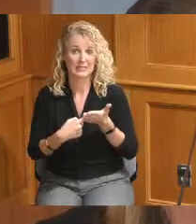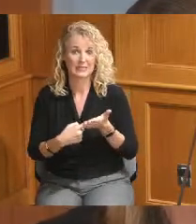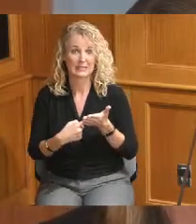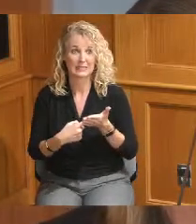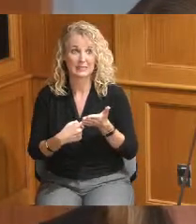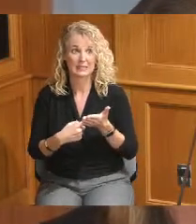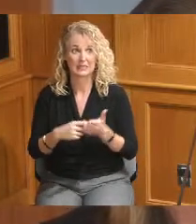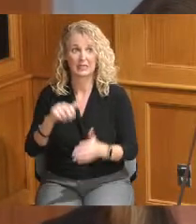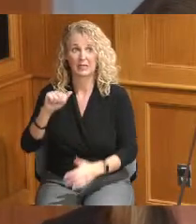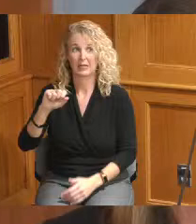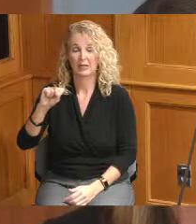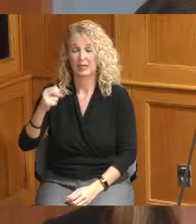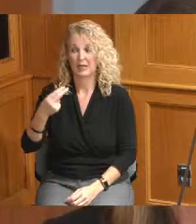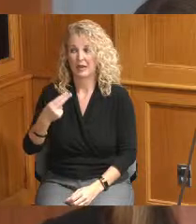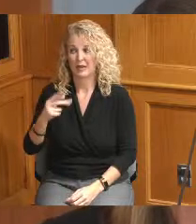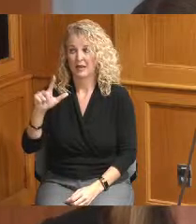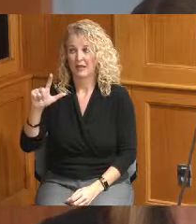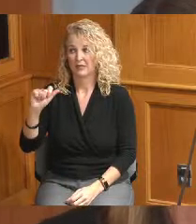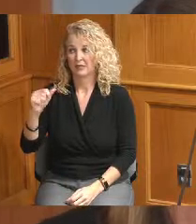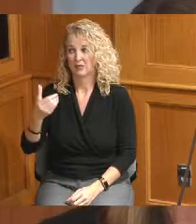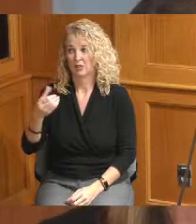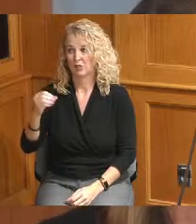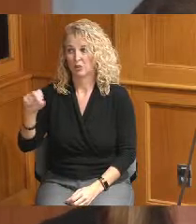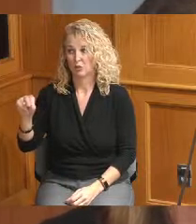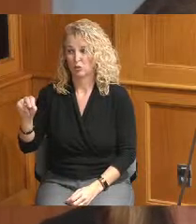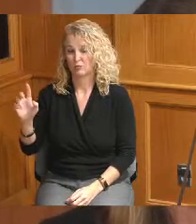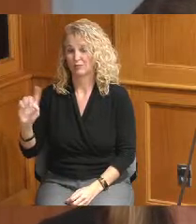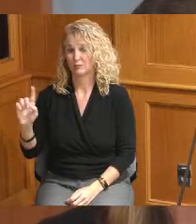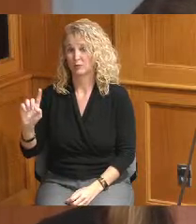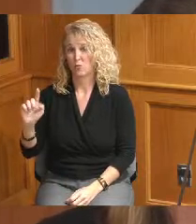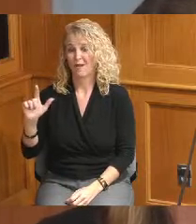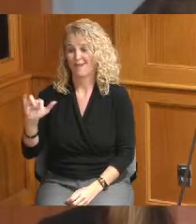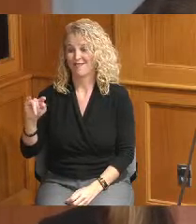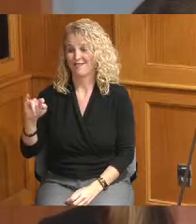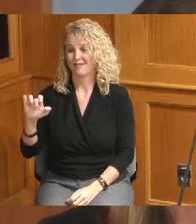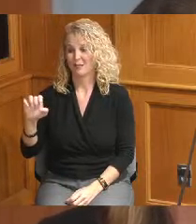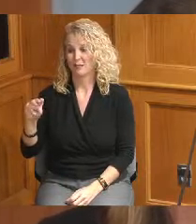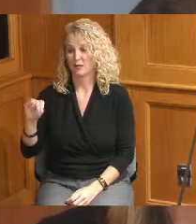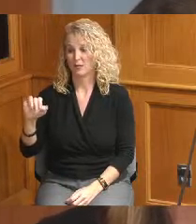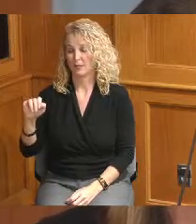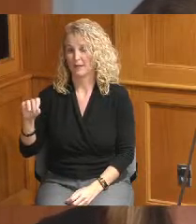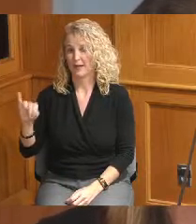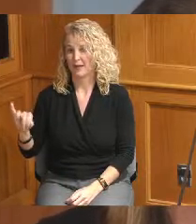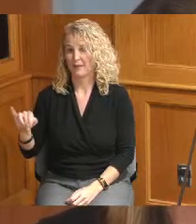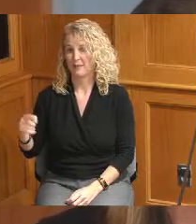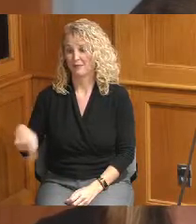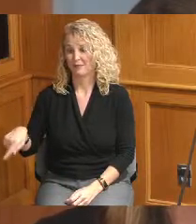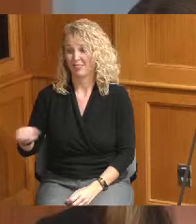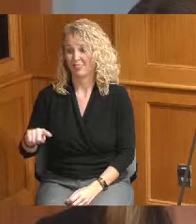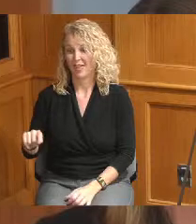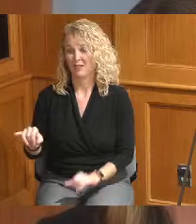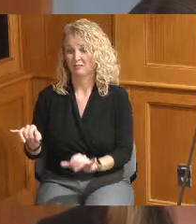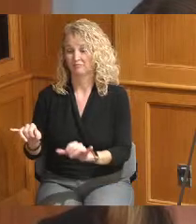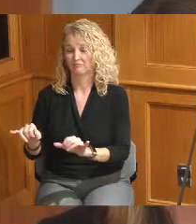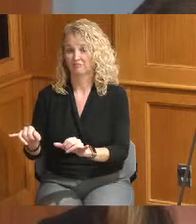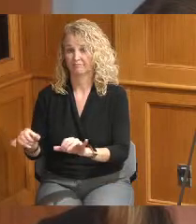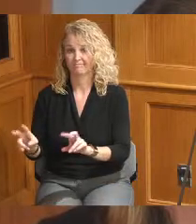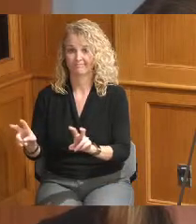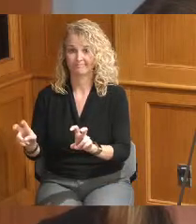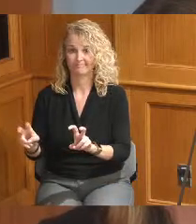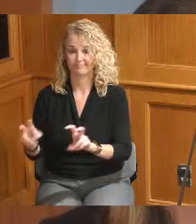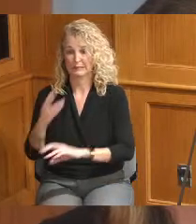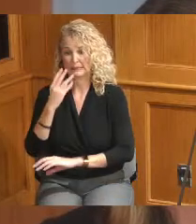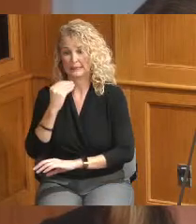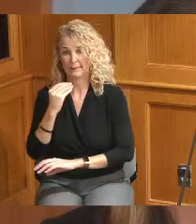ash lagoons at Little Miami that have been dormant for several years since we